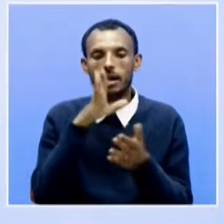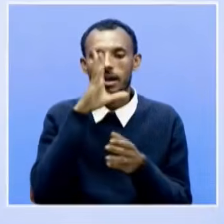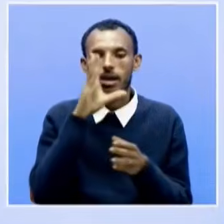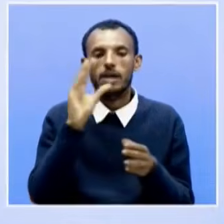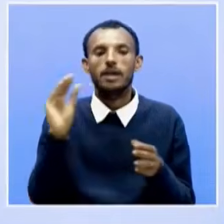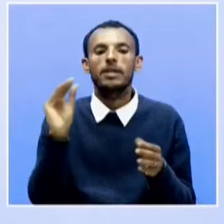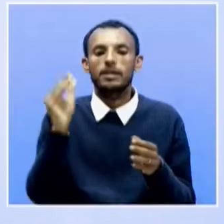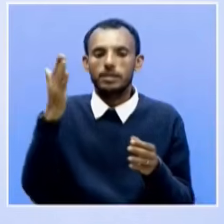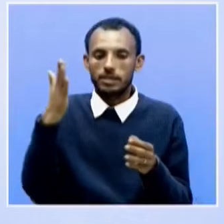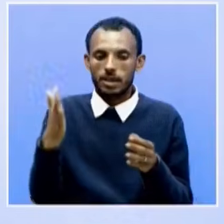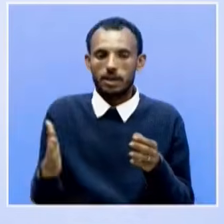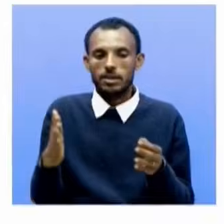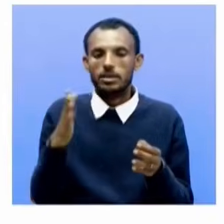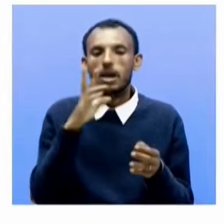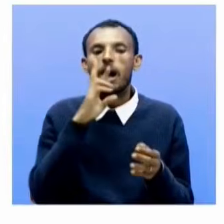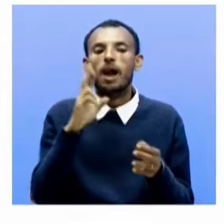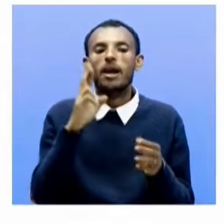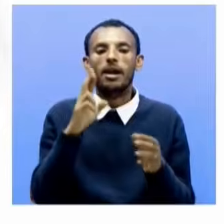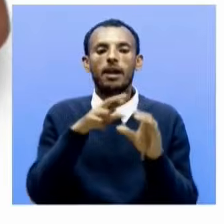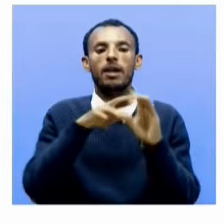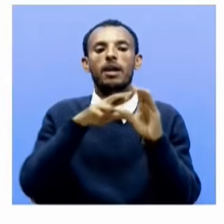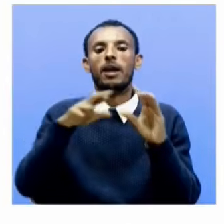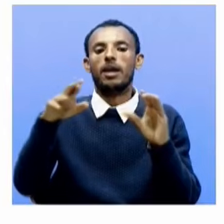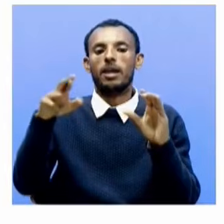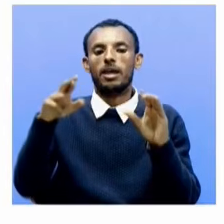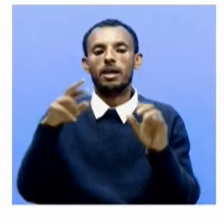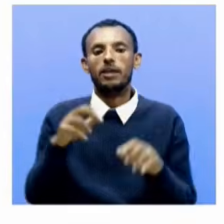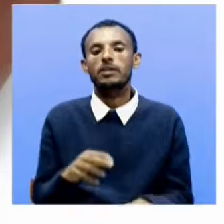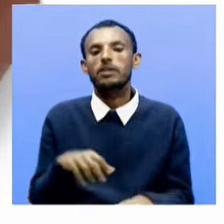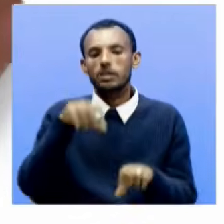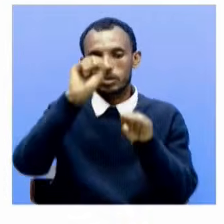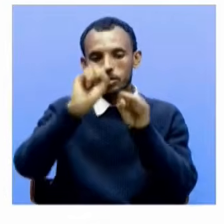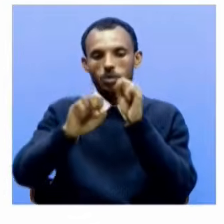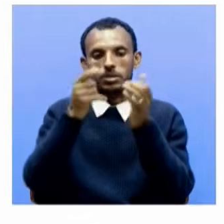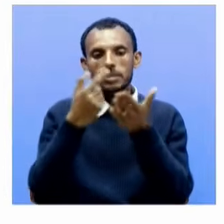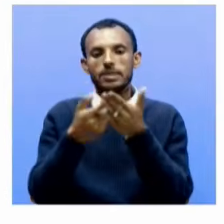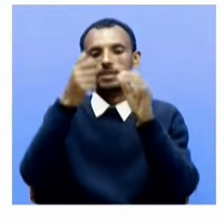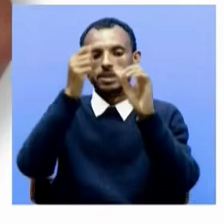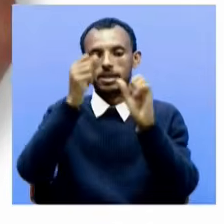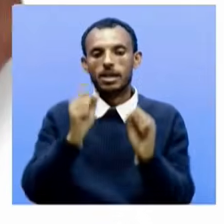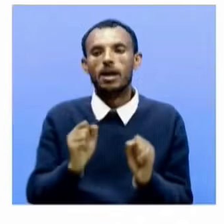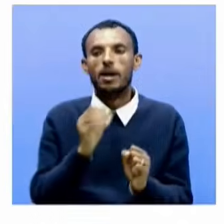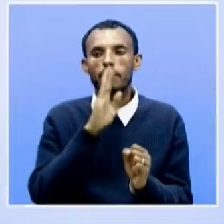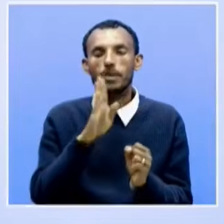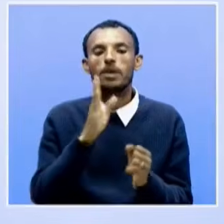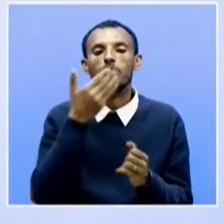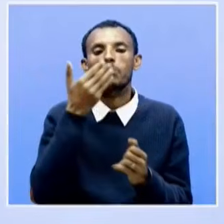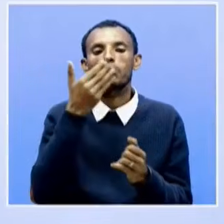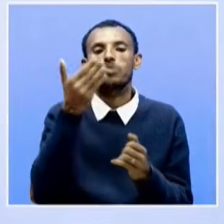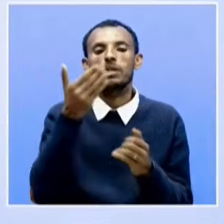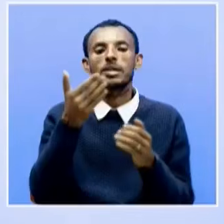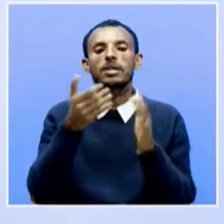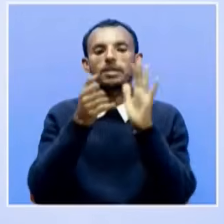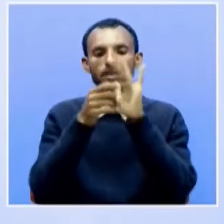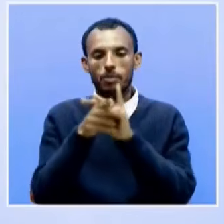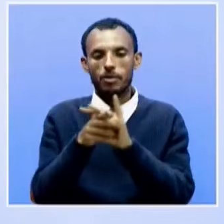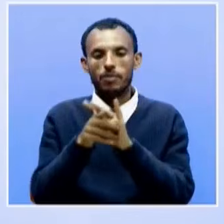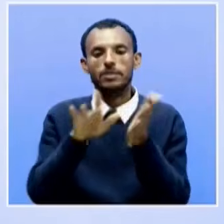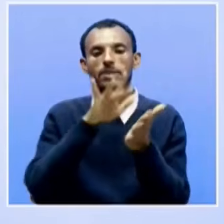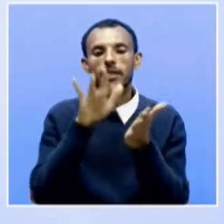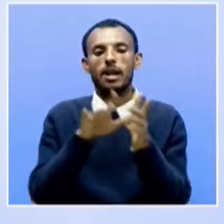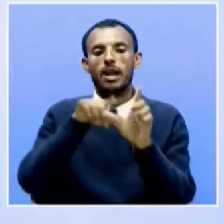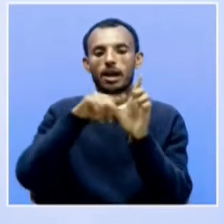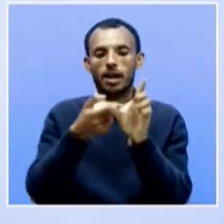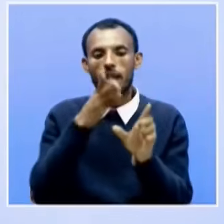the sides are the radii, okay? So this can be a good example of a central angle.